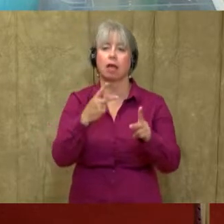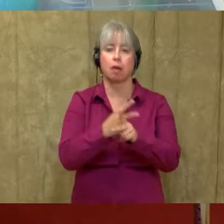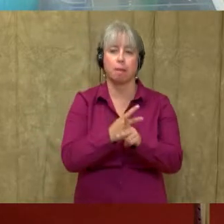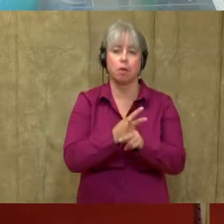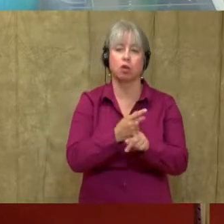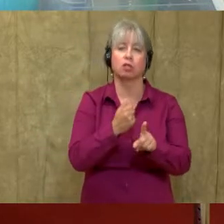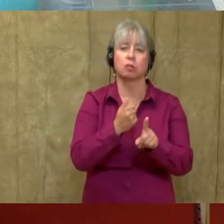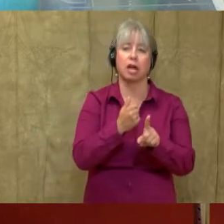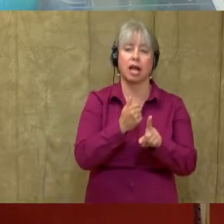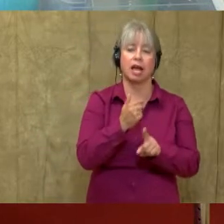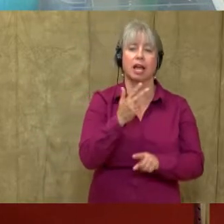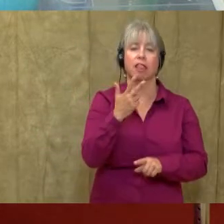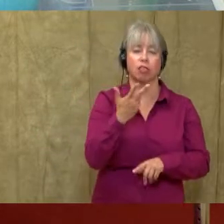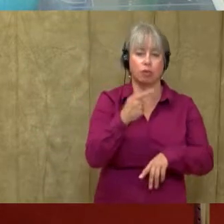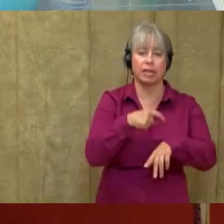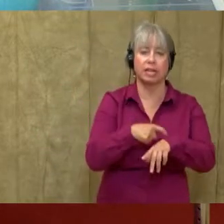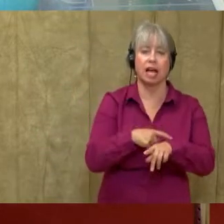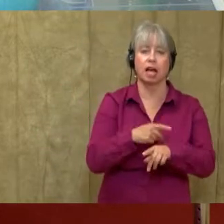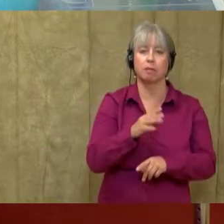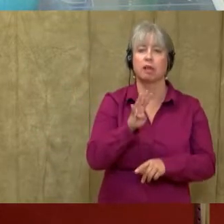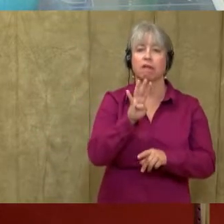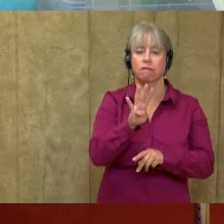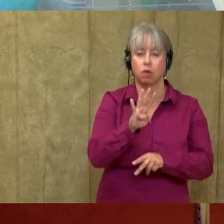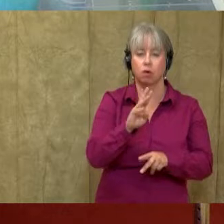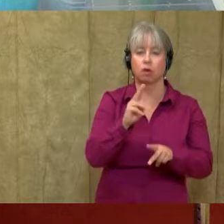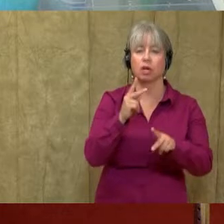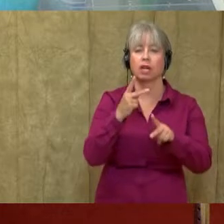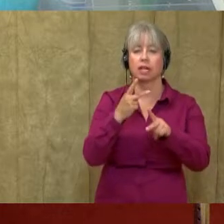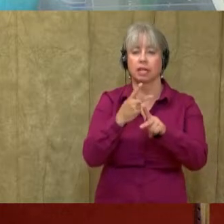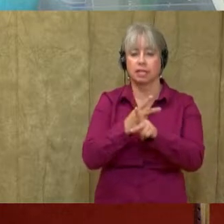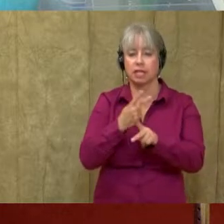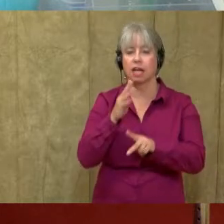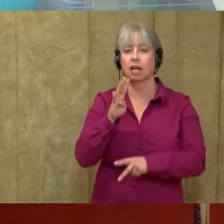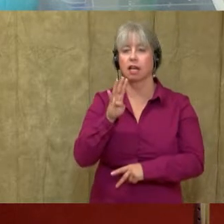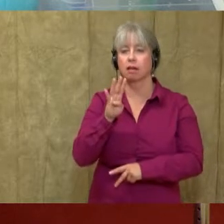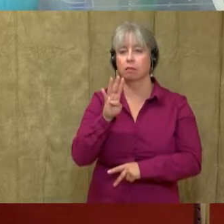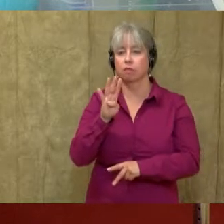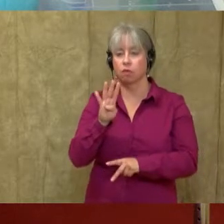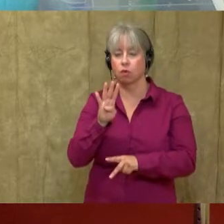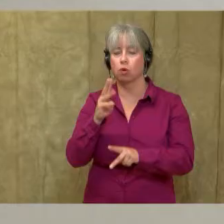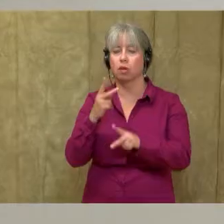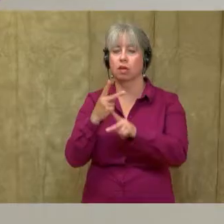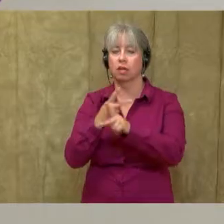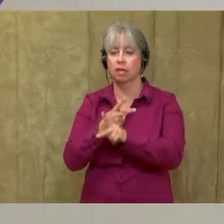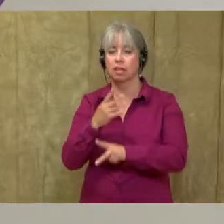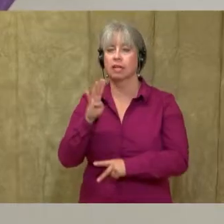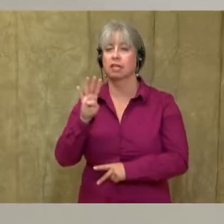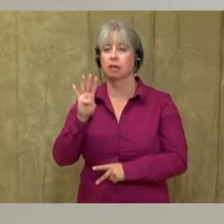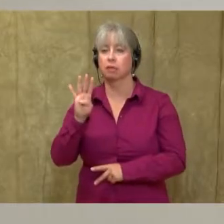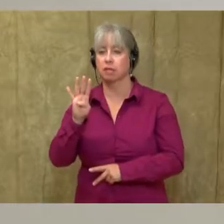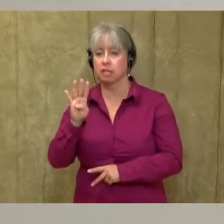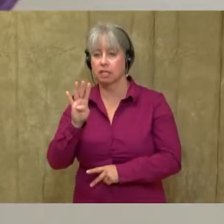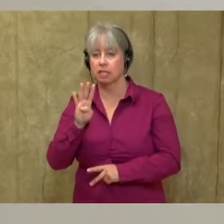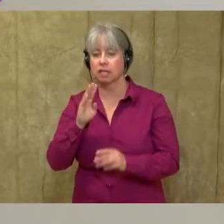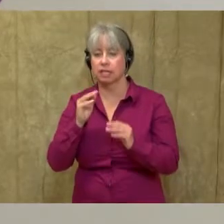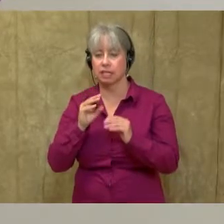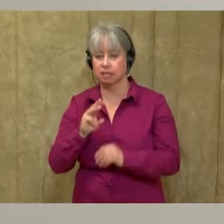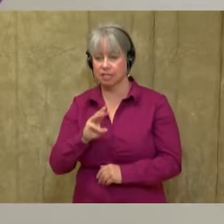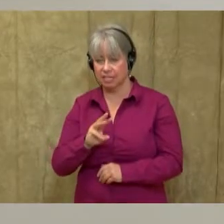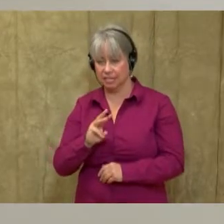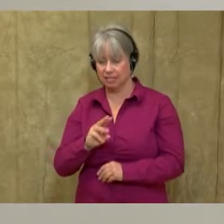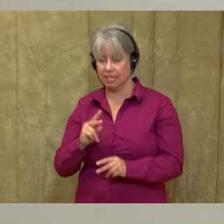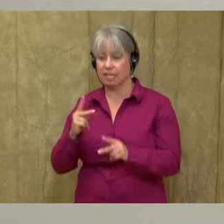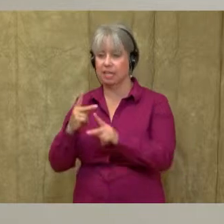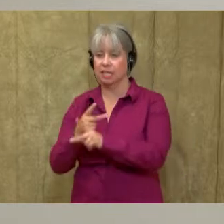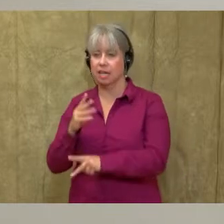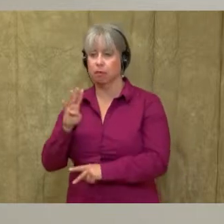itself 3 times. So I have to do 4 times 4, which is 16, times